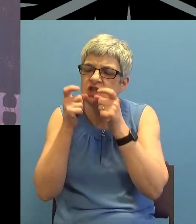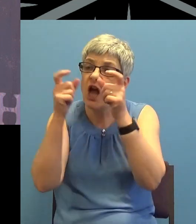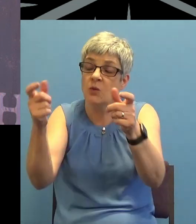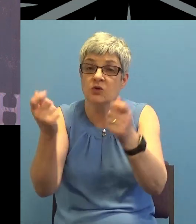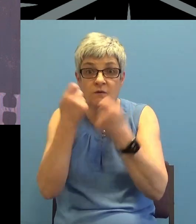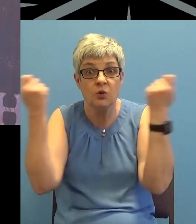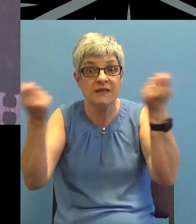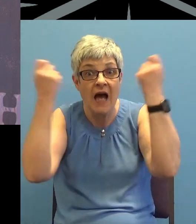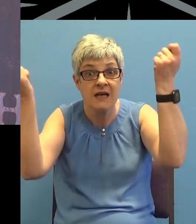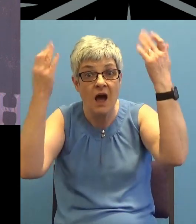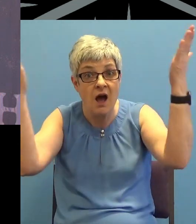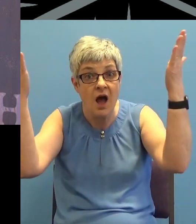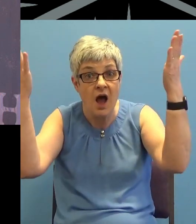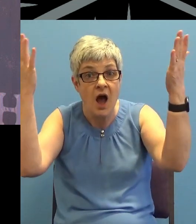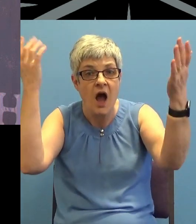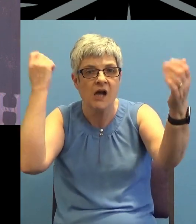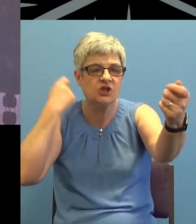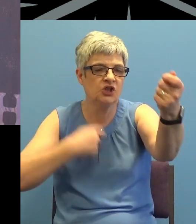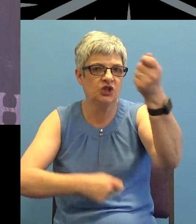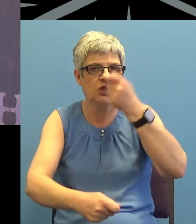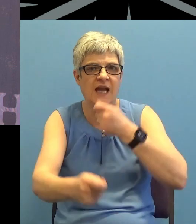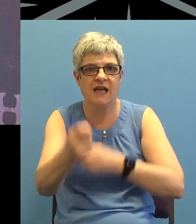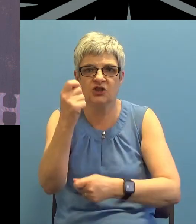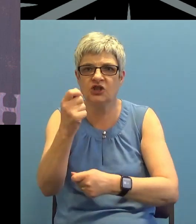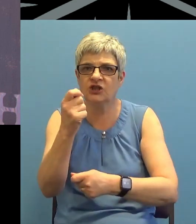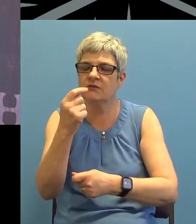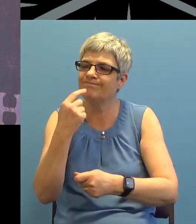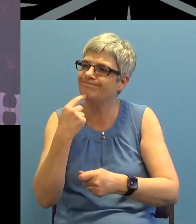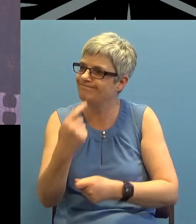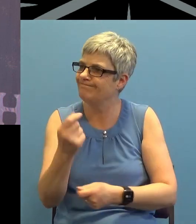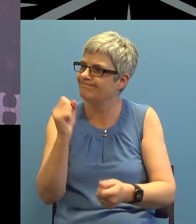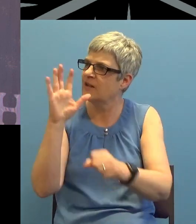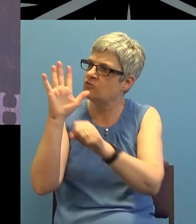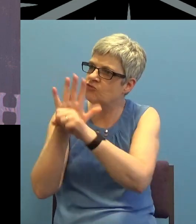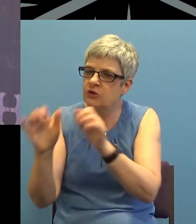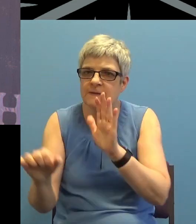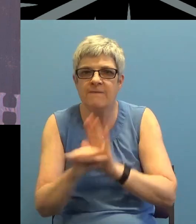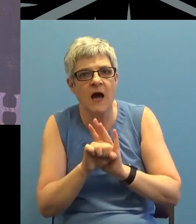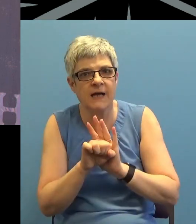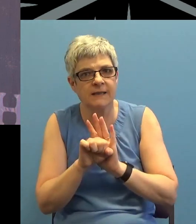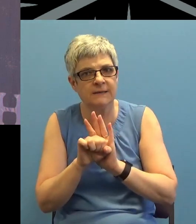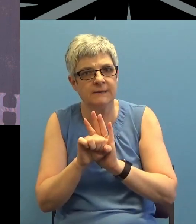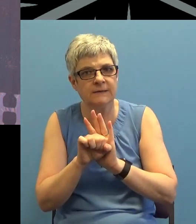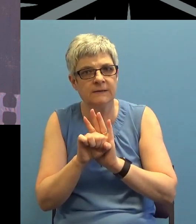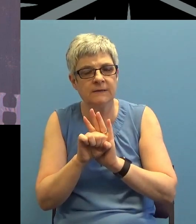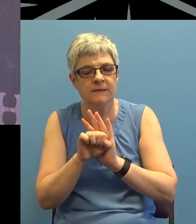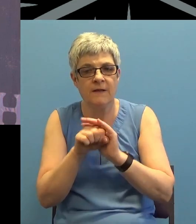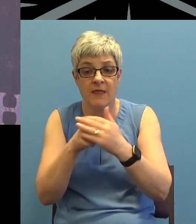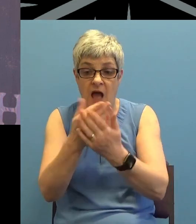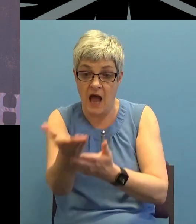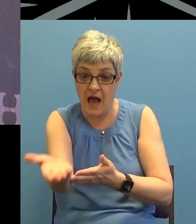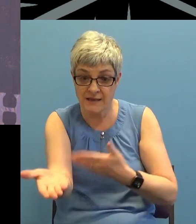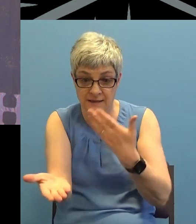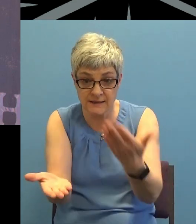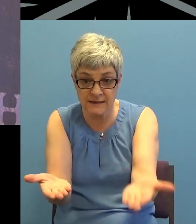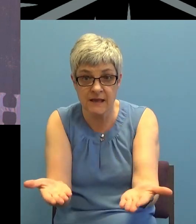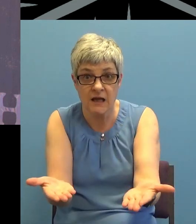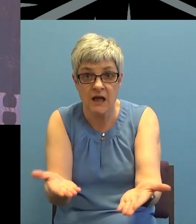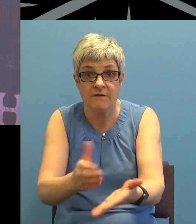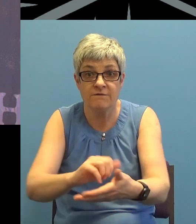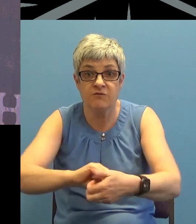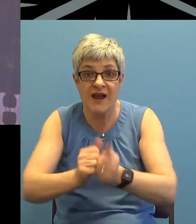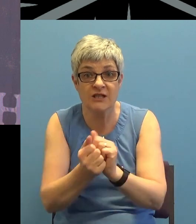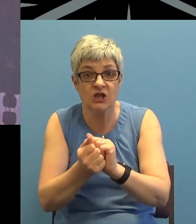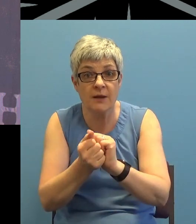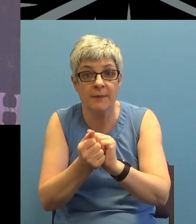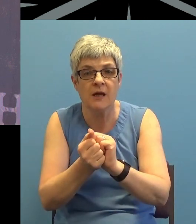those shouts of Hosanna turned to cries of crucify. The outstretched hands in